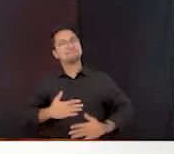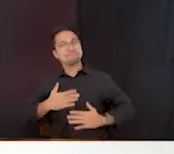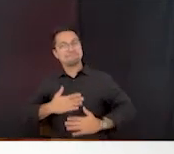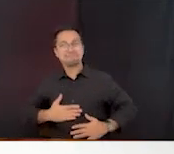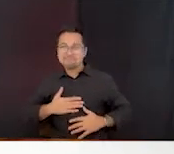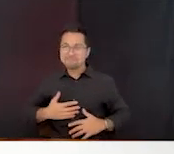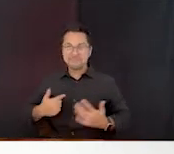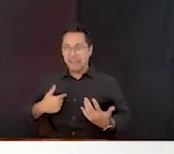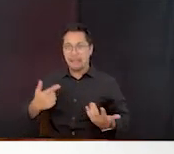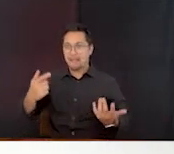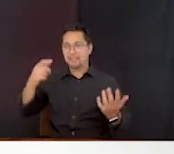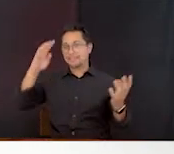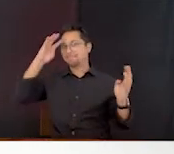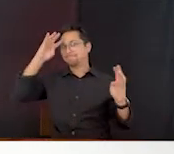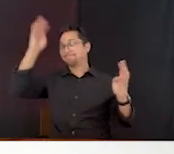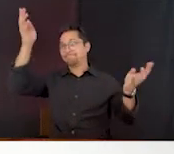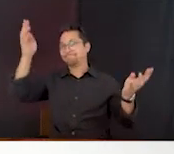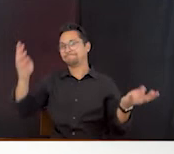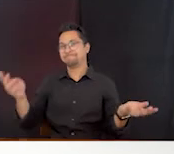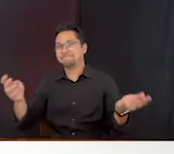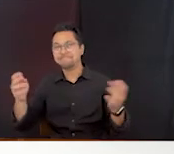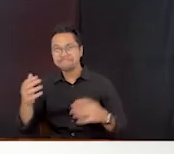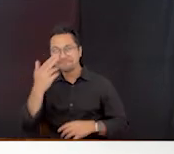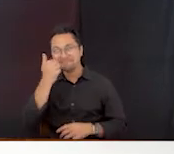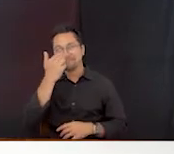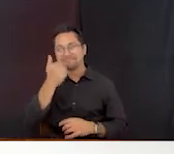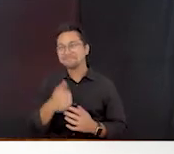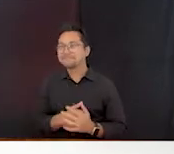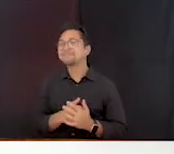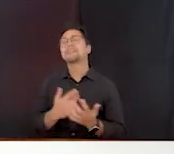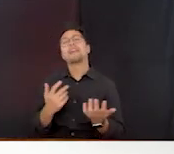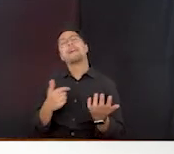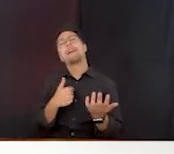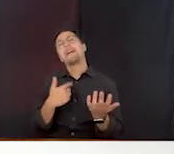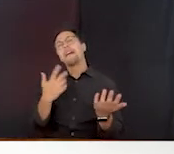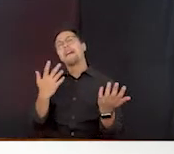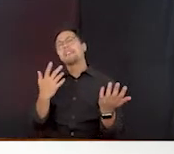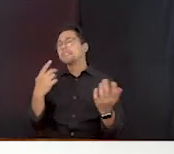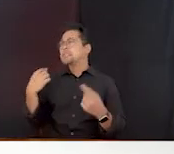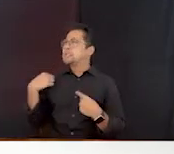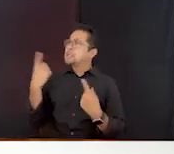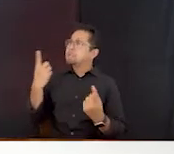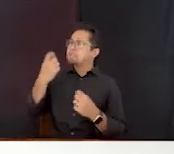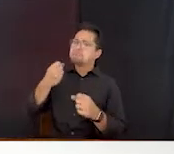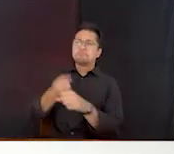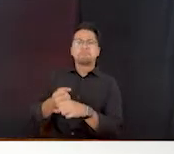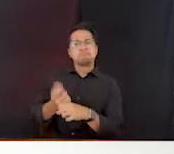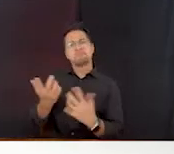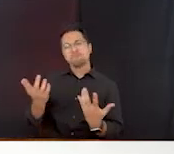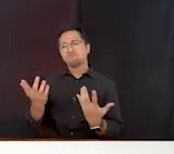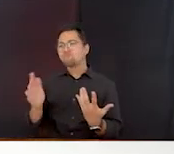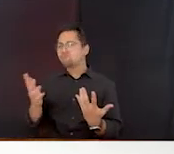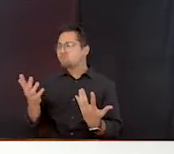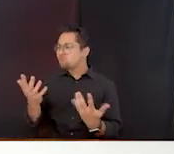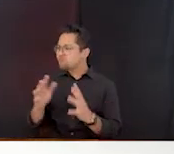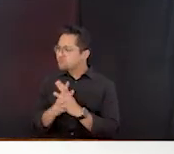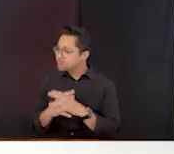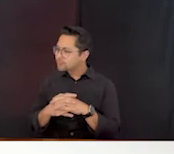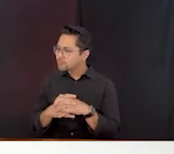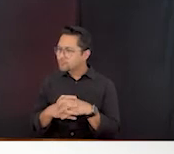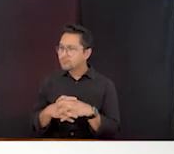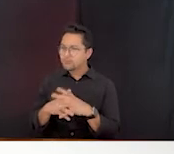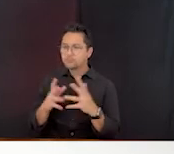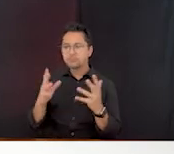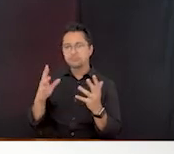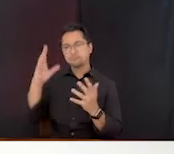coming off with stuff from the top of my head. So, I'd say over this past year, it's given me, I